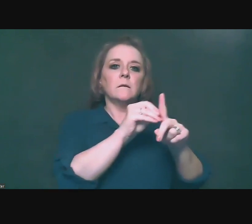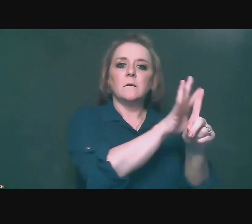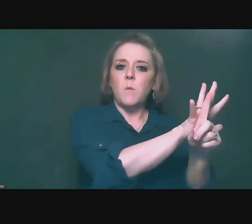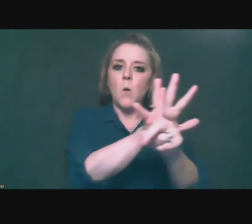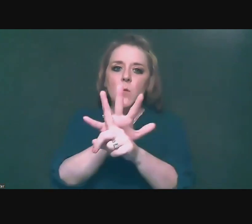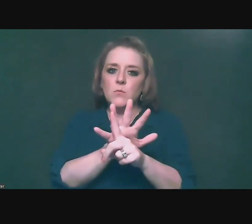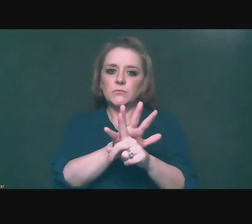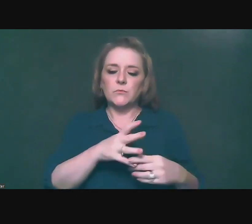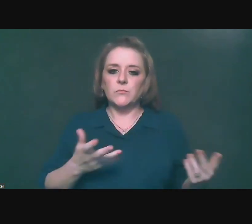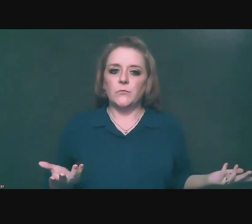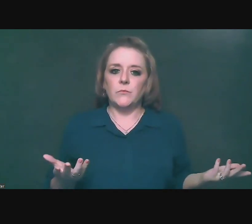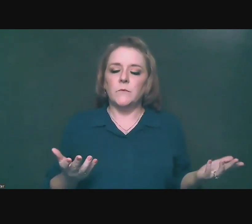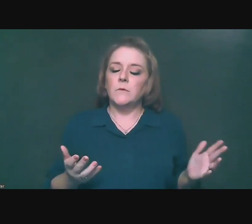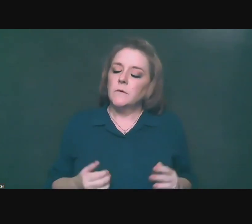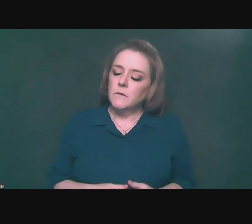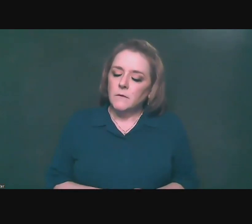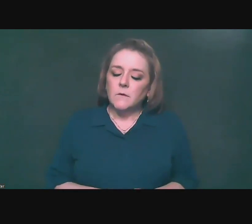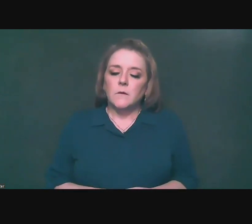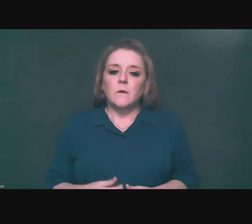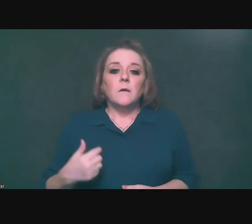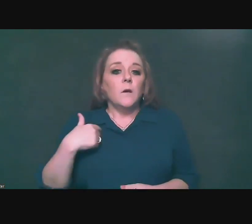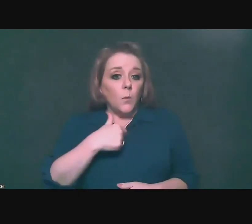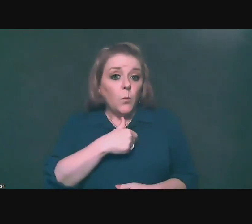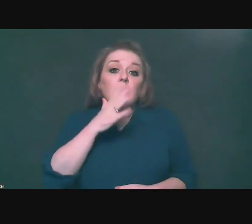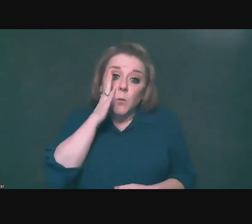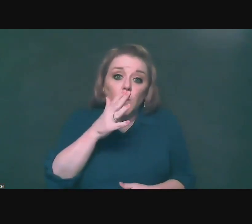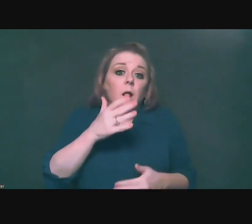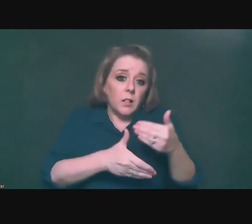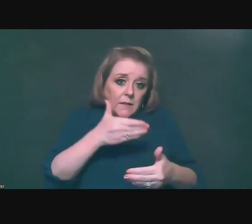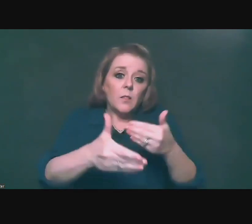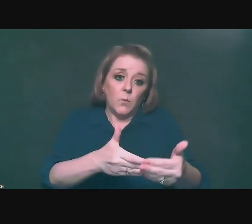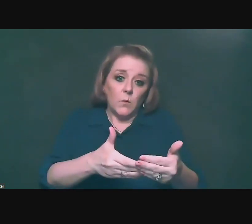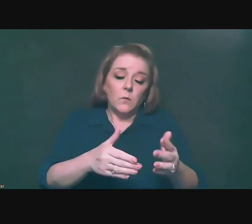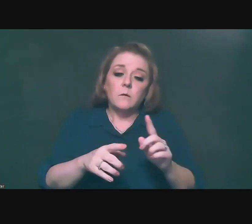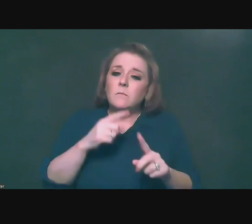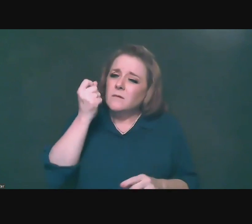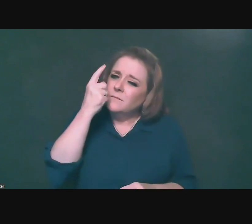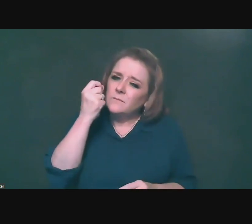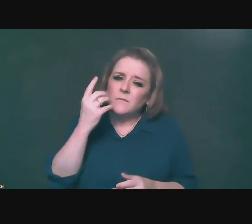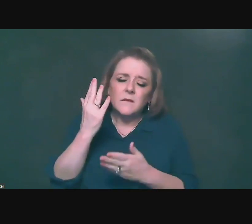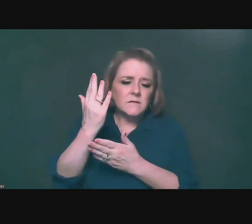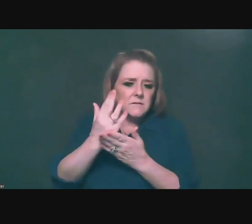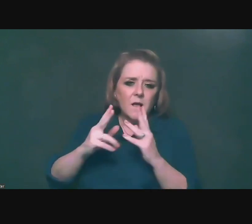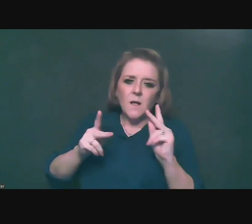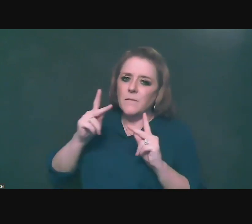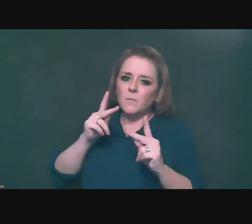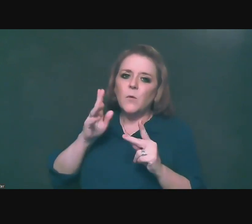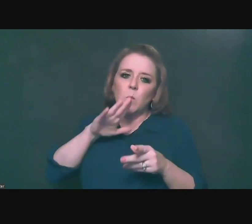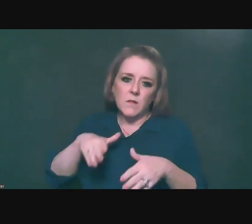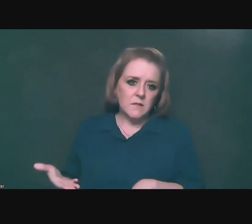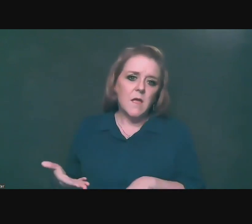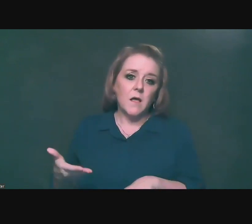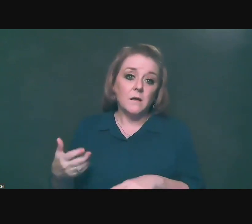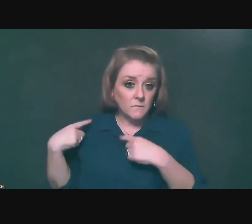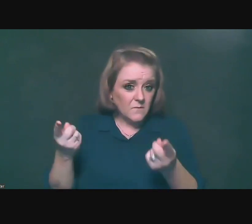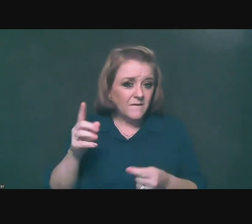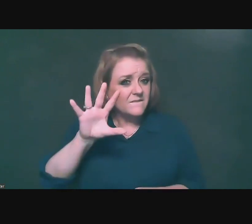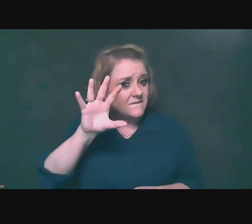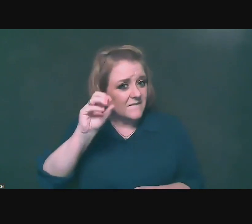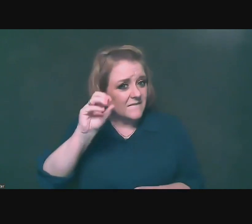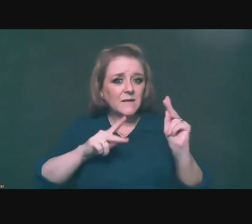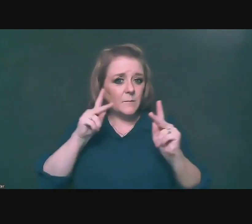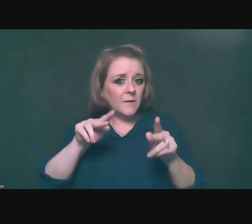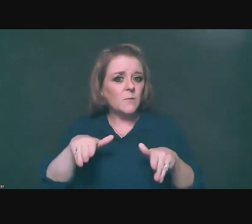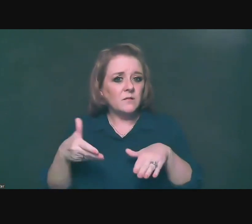will make it through this, but unfortunately, some of our friends and neighbors will not, and have not. We have lost 50 of